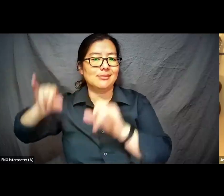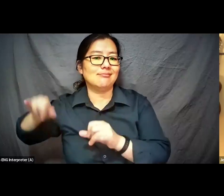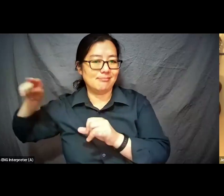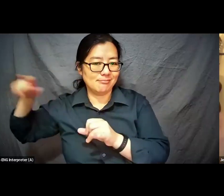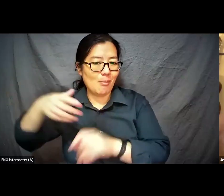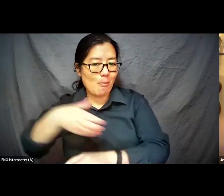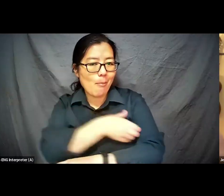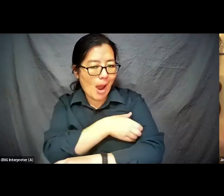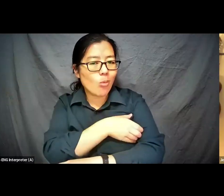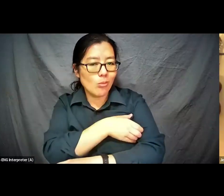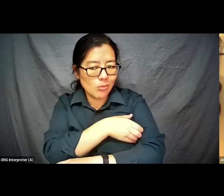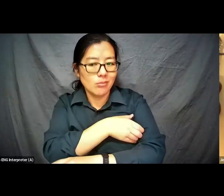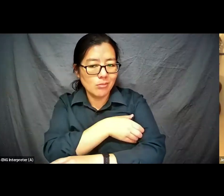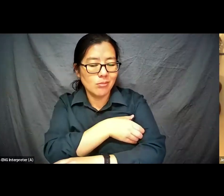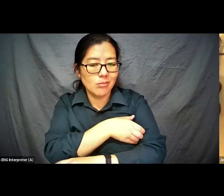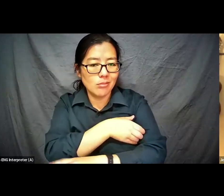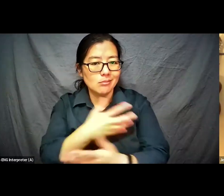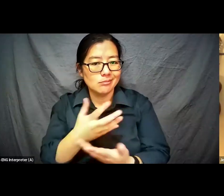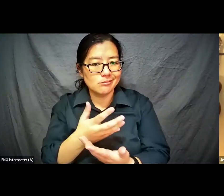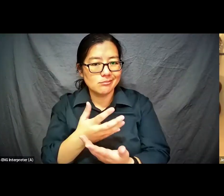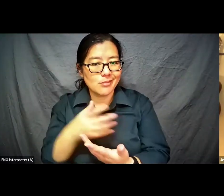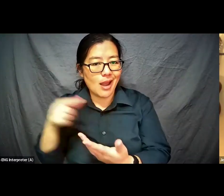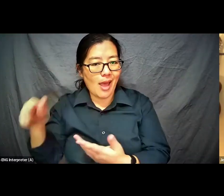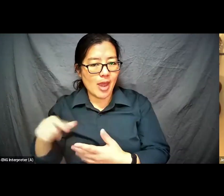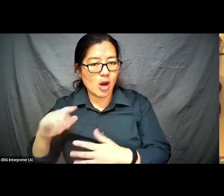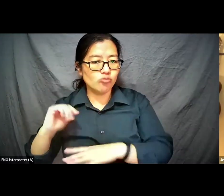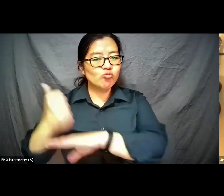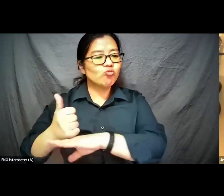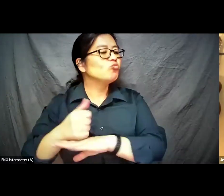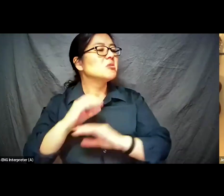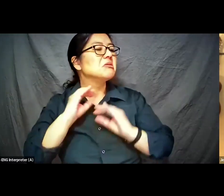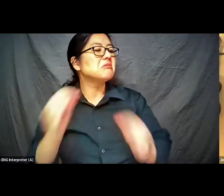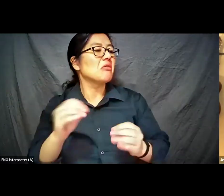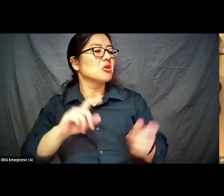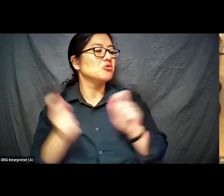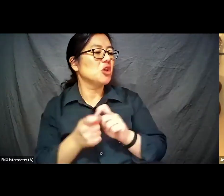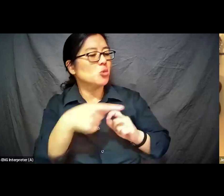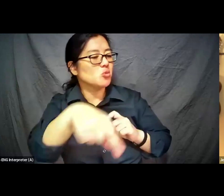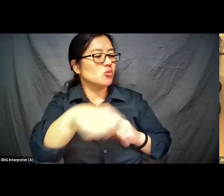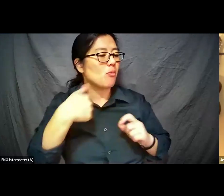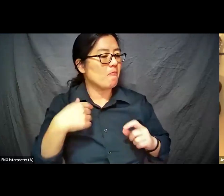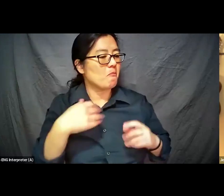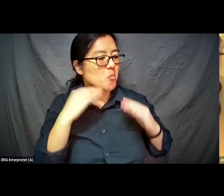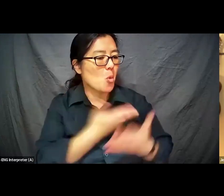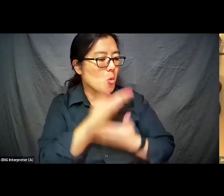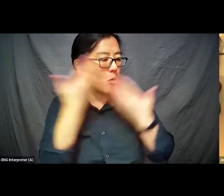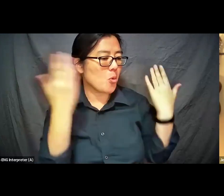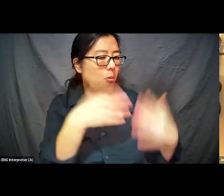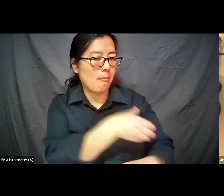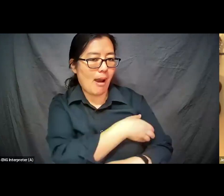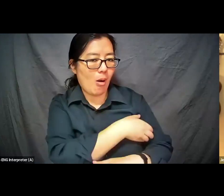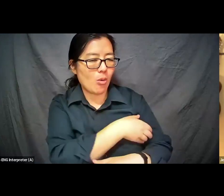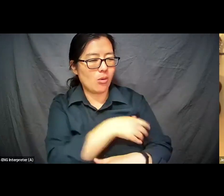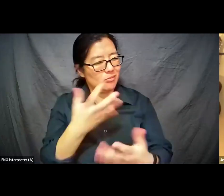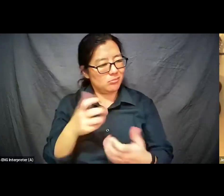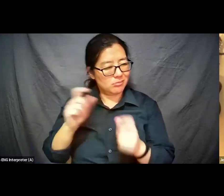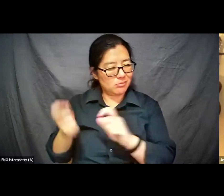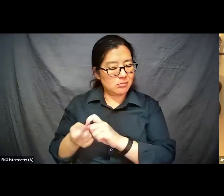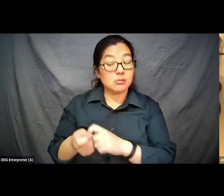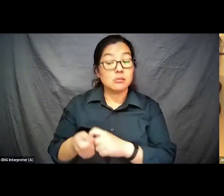kind of reject the representations of place as being this one thing. And so that has always been hard for me to see